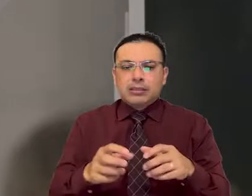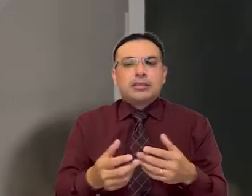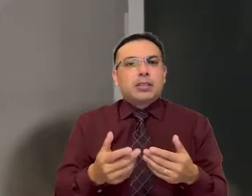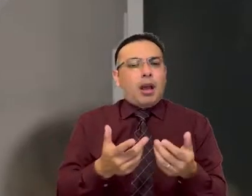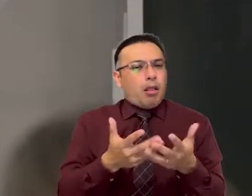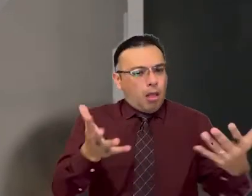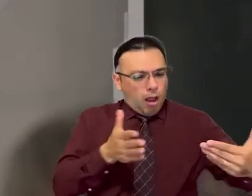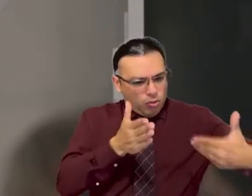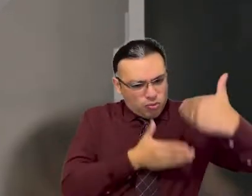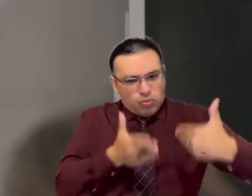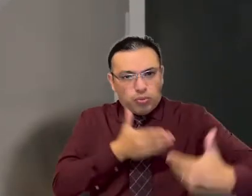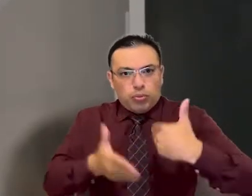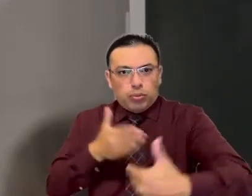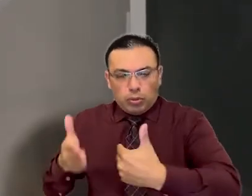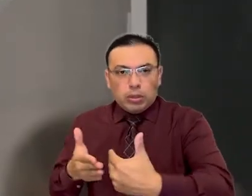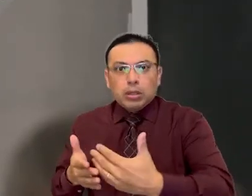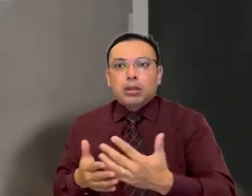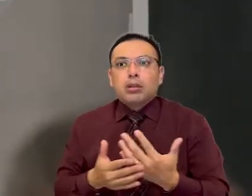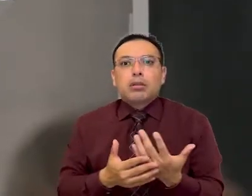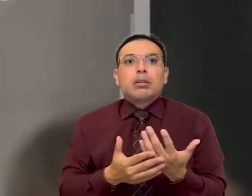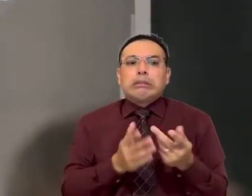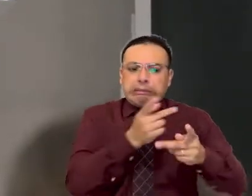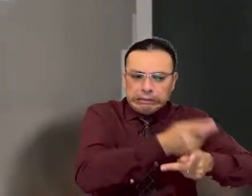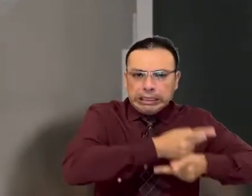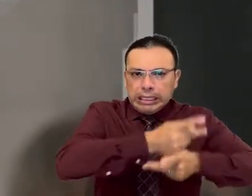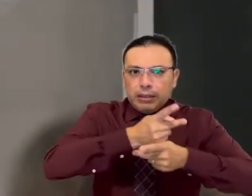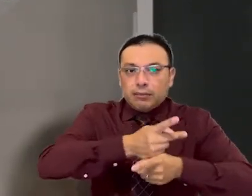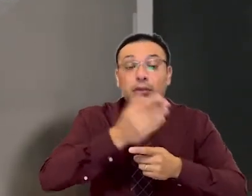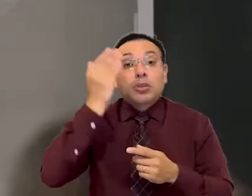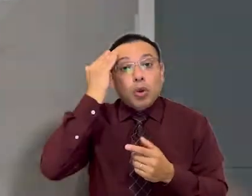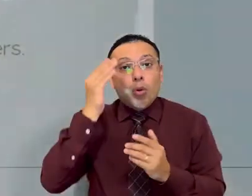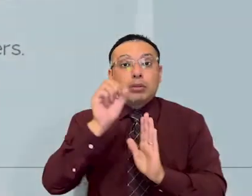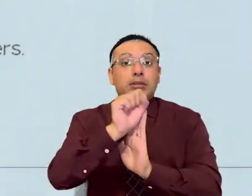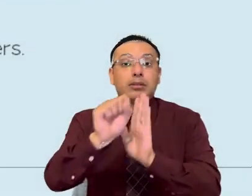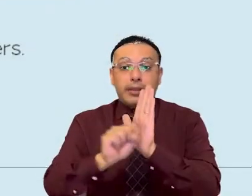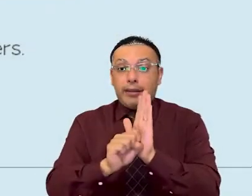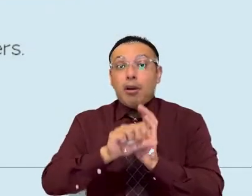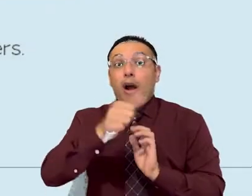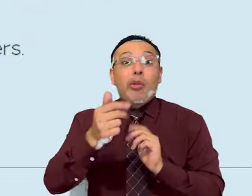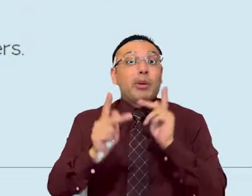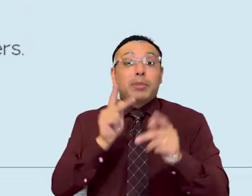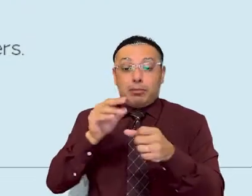an important move by the state and other stakeholders, including